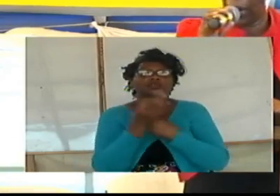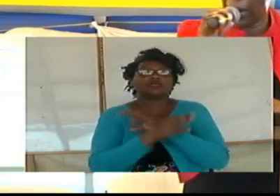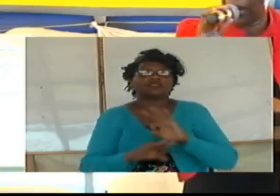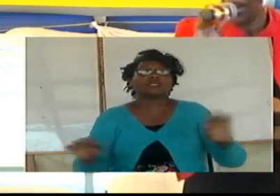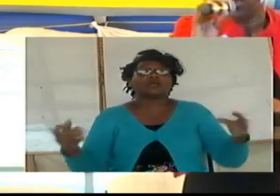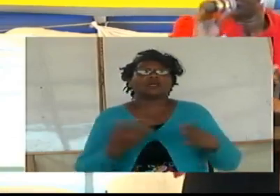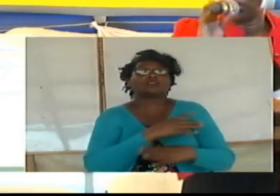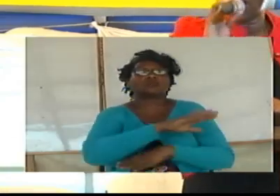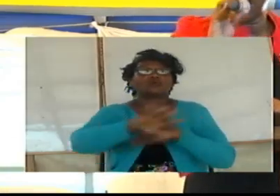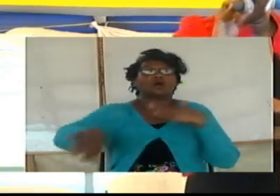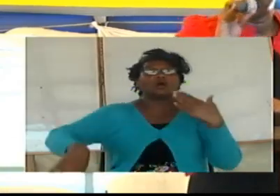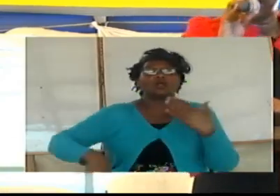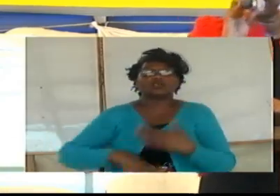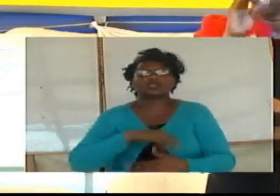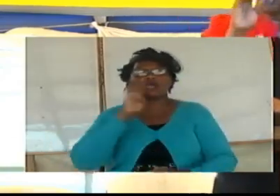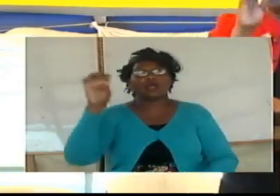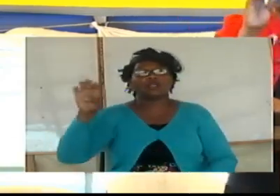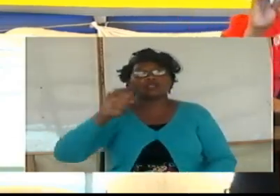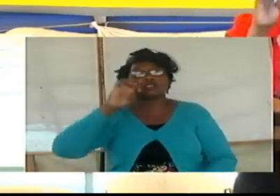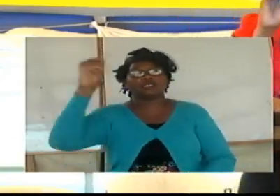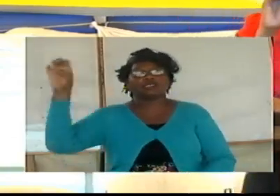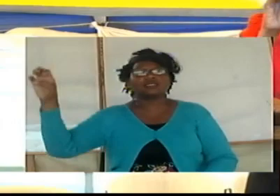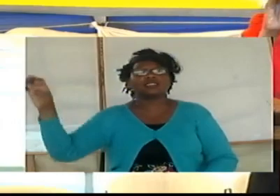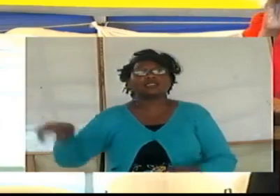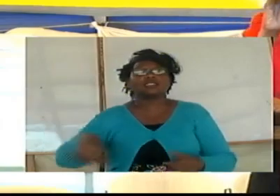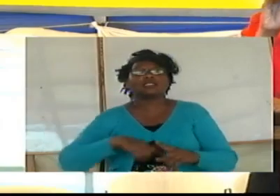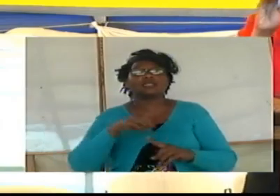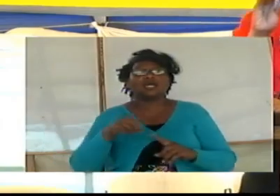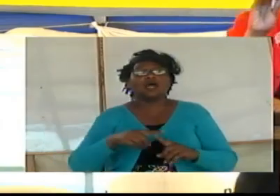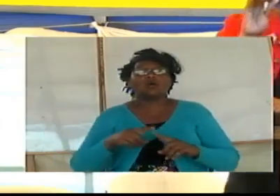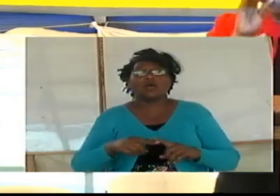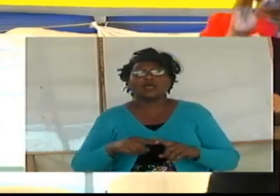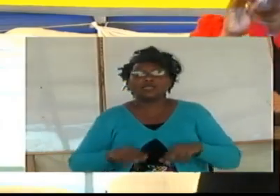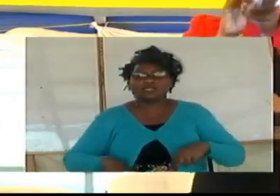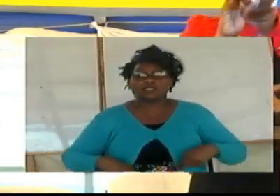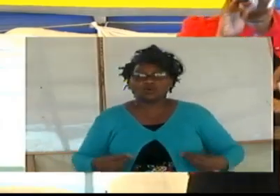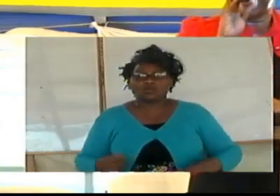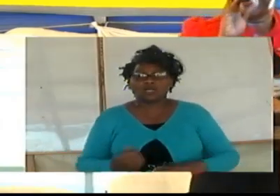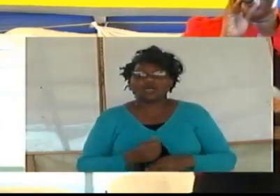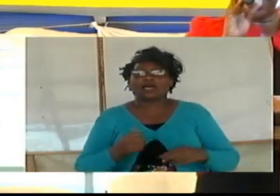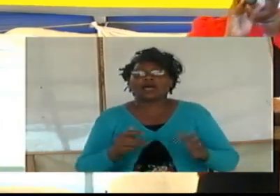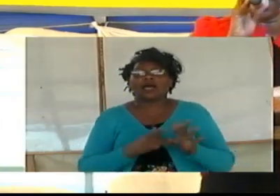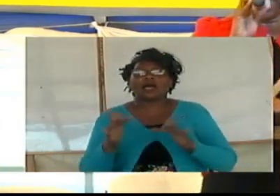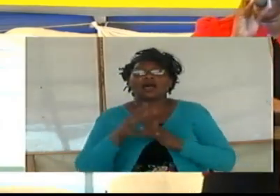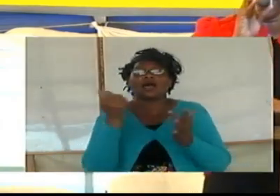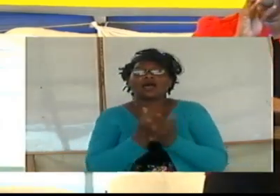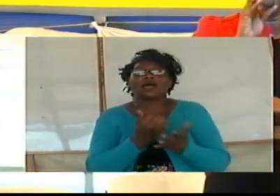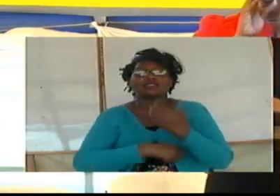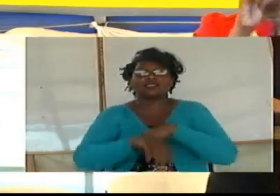free throughout eternity. When his wounded hand